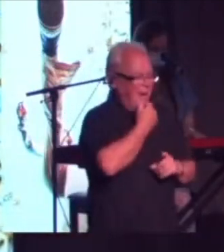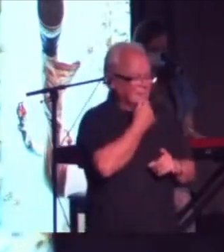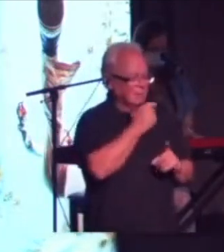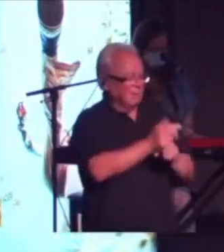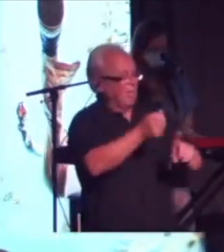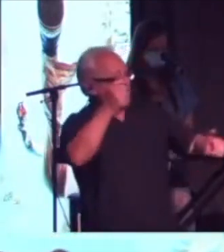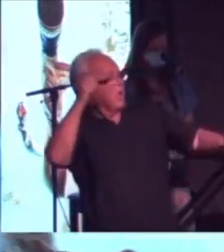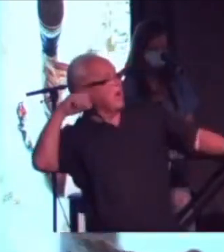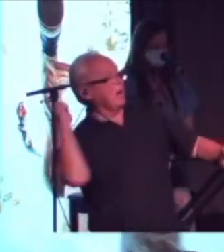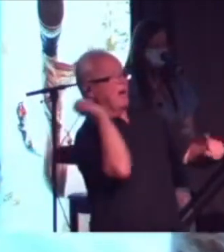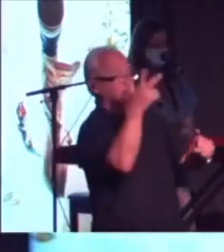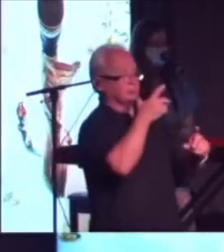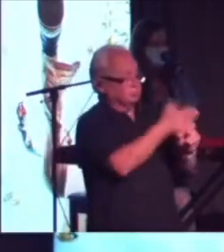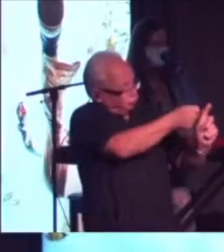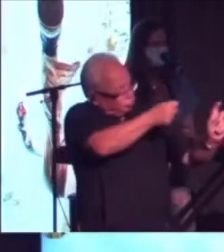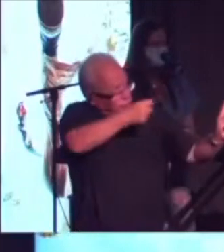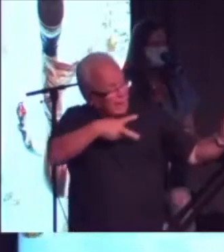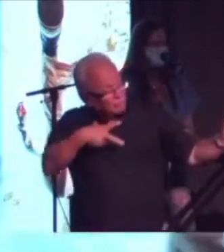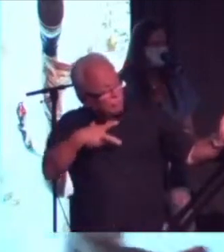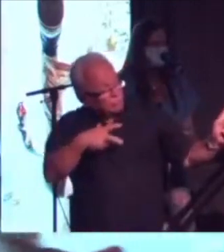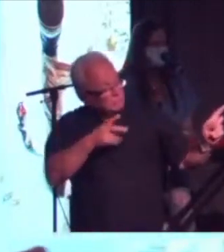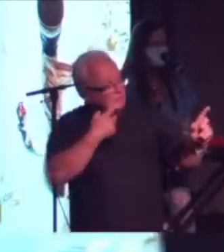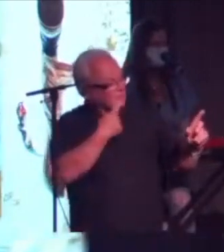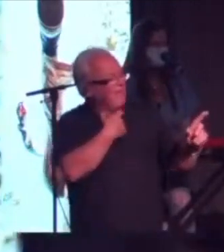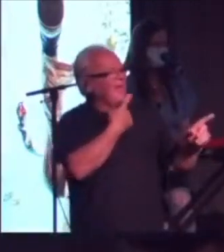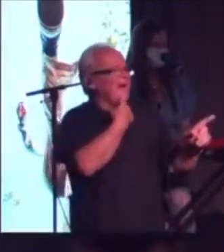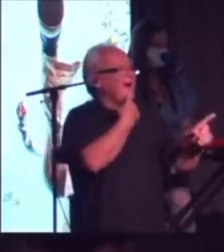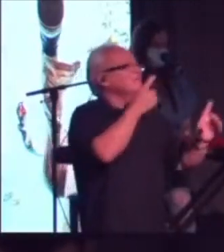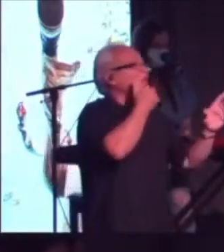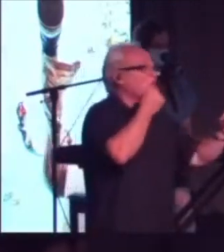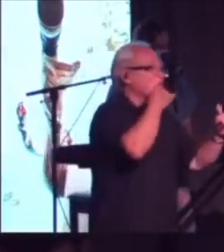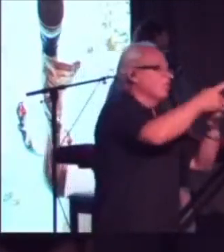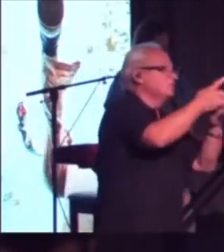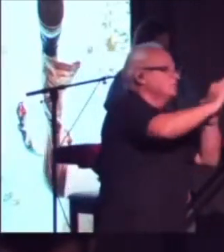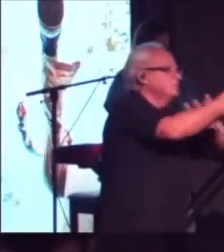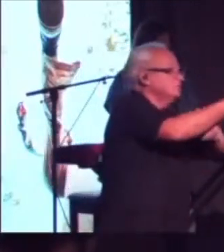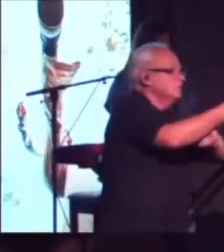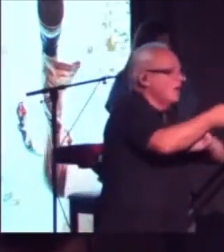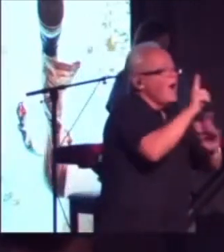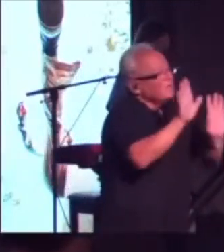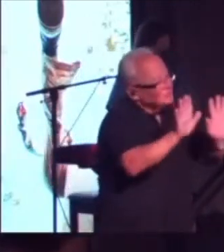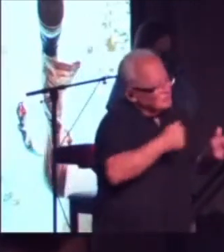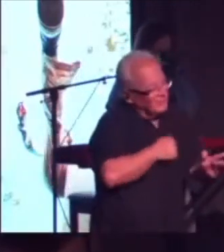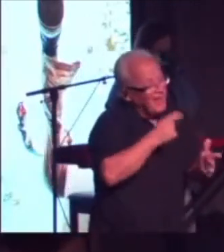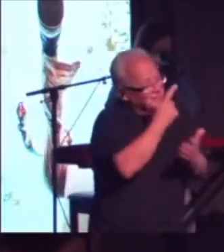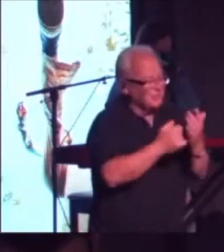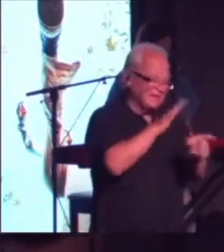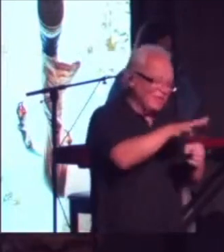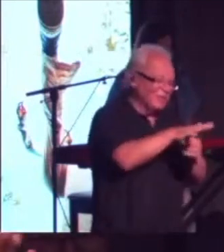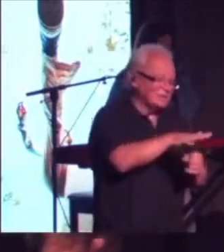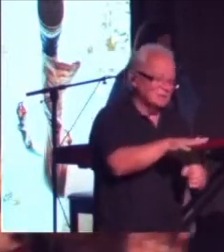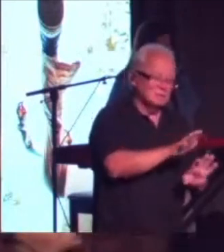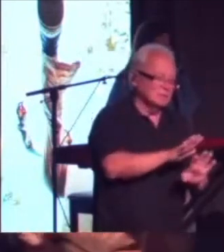man who deceives his neighbor and then turns around and says, "I was only joking. I was only joking." See, what that